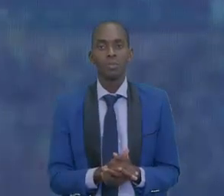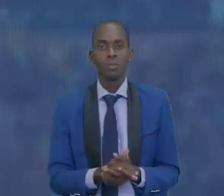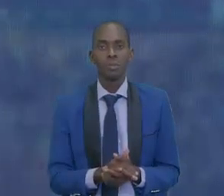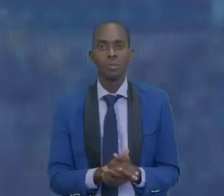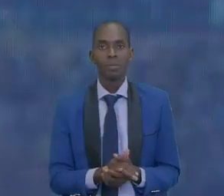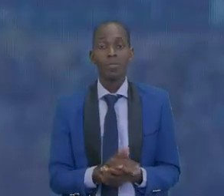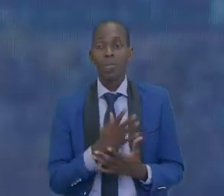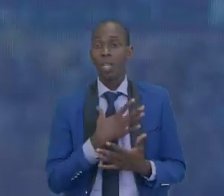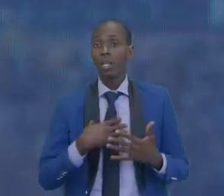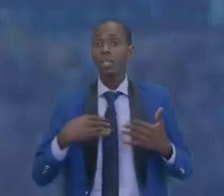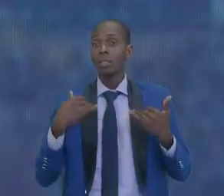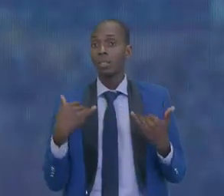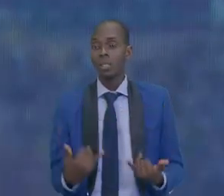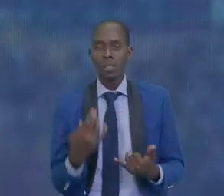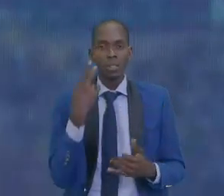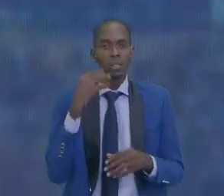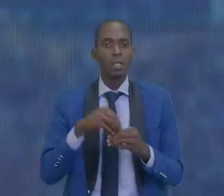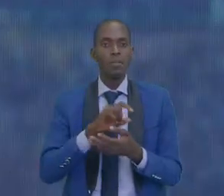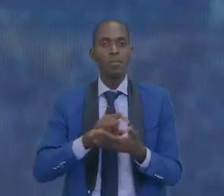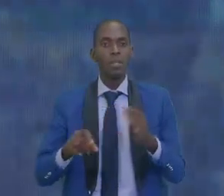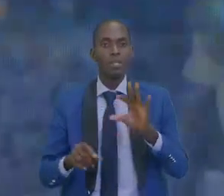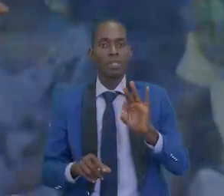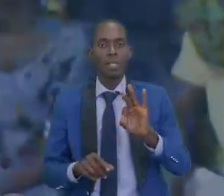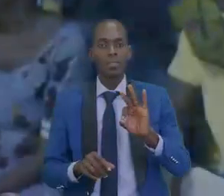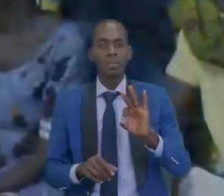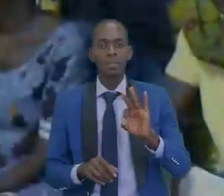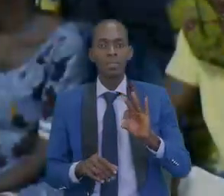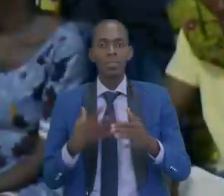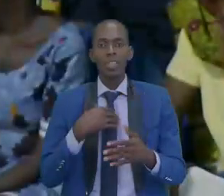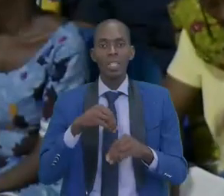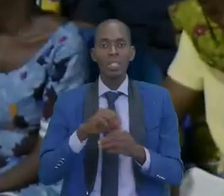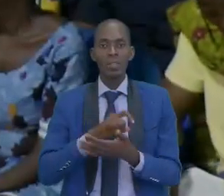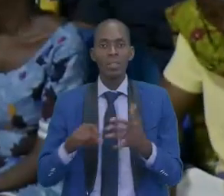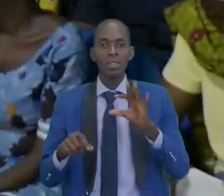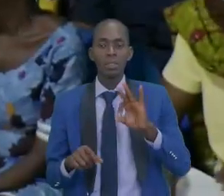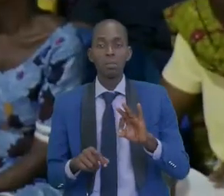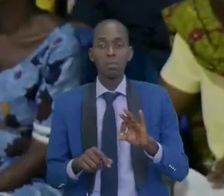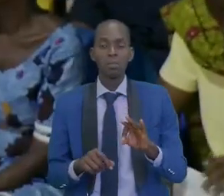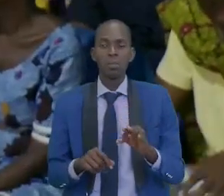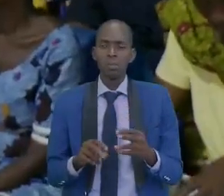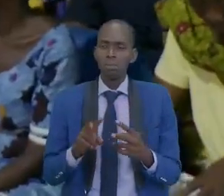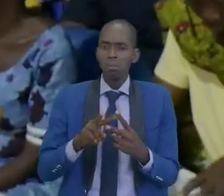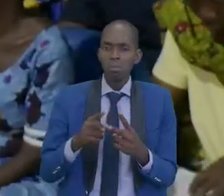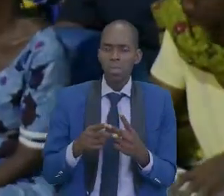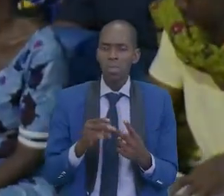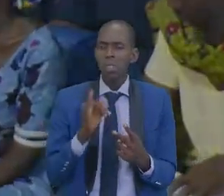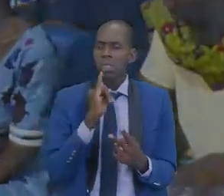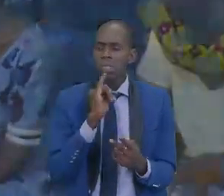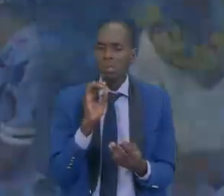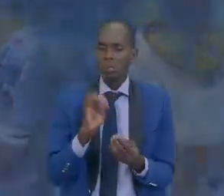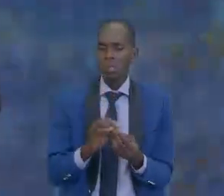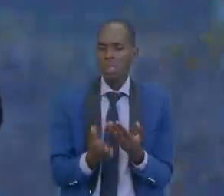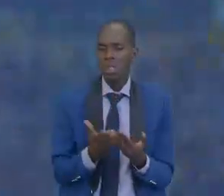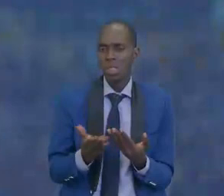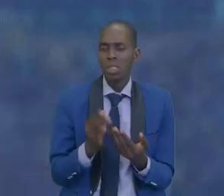And now look at verse 9. And verse 9 says, whether is it easier to say to